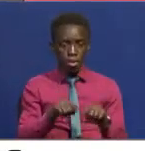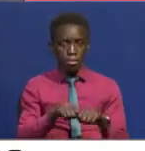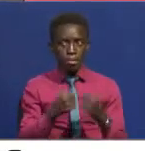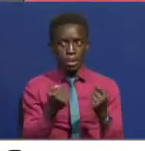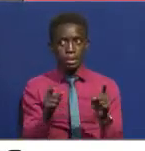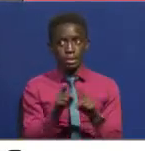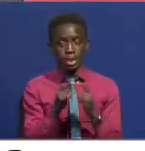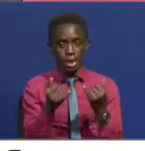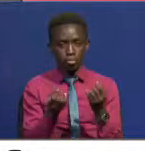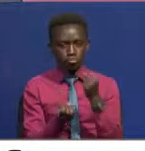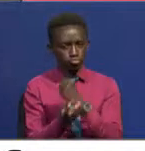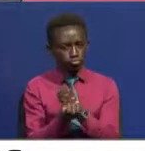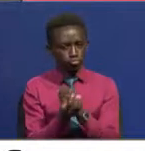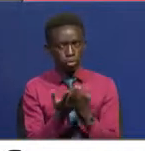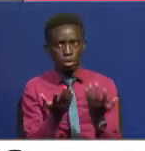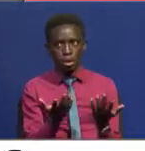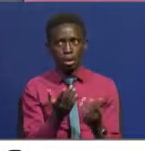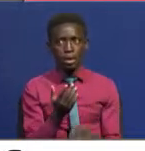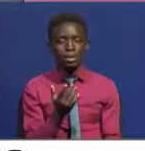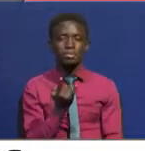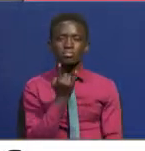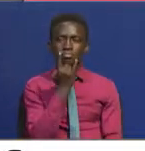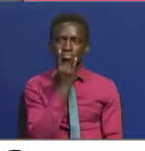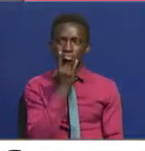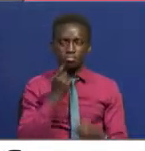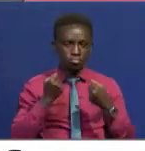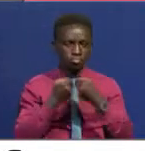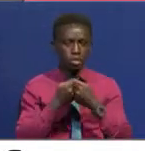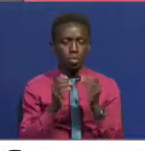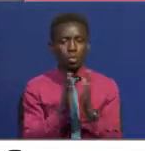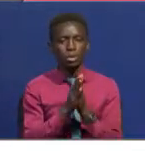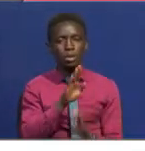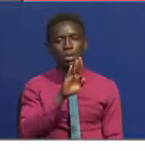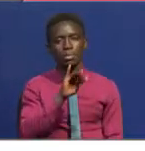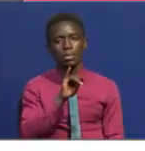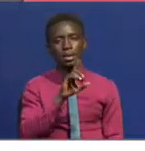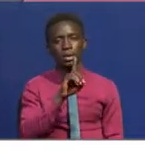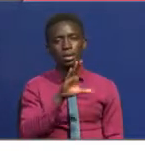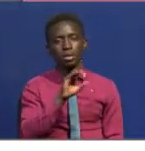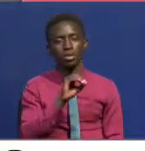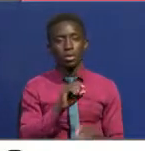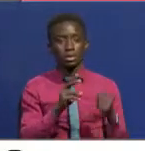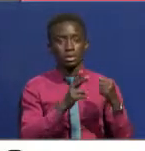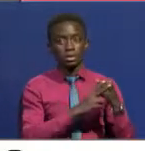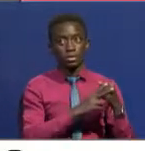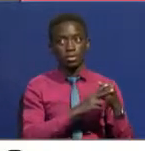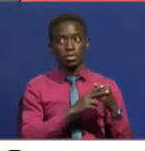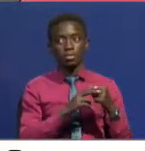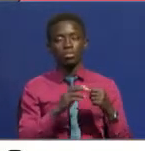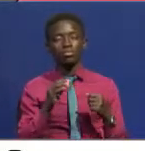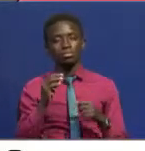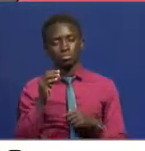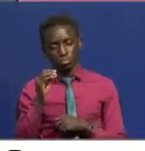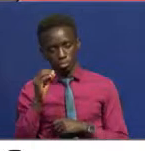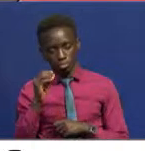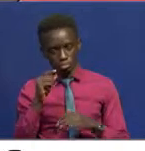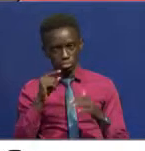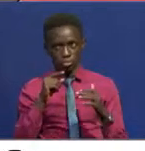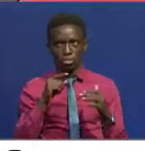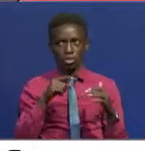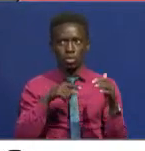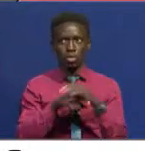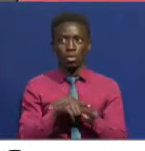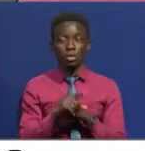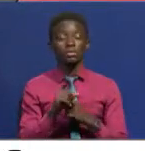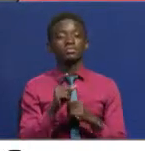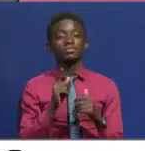as we give you the highlights of the crowning of Gor Mahia FC. They played against Bidco United. A 7-goal thriller, 4-3 it ended in favor of Gor.